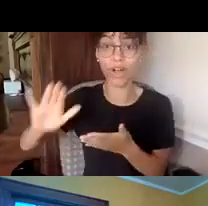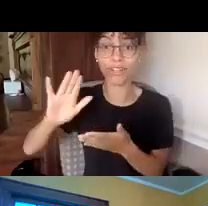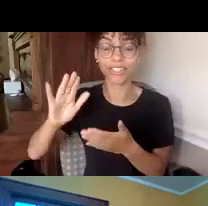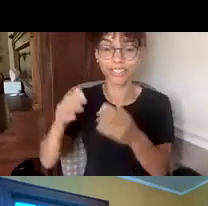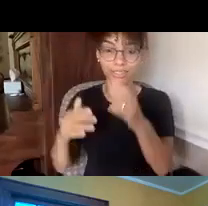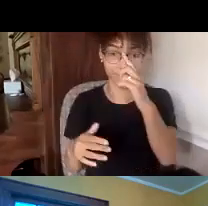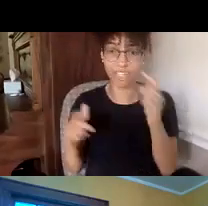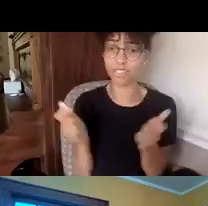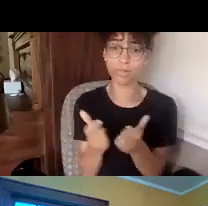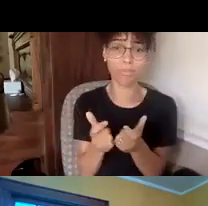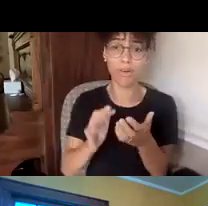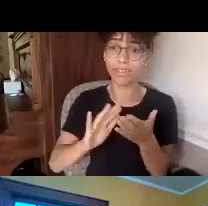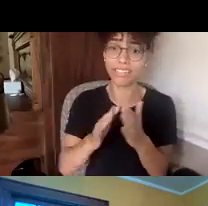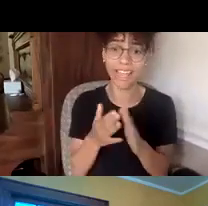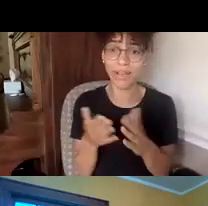It's a small town.